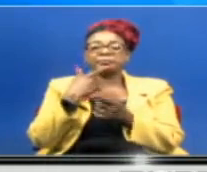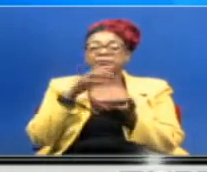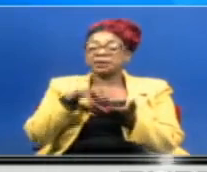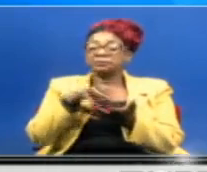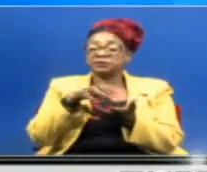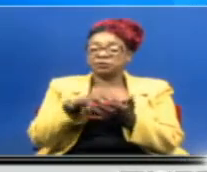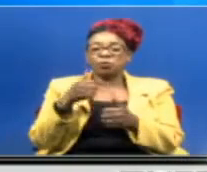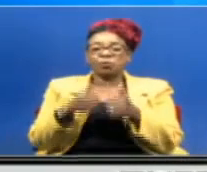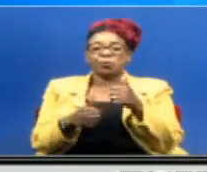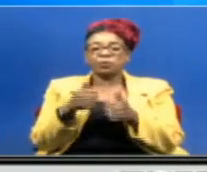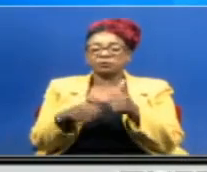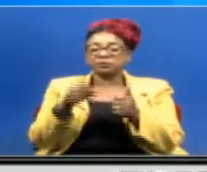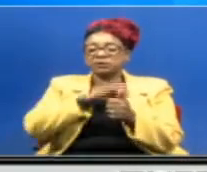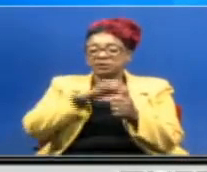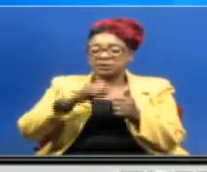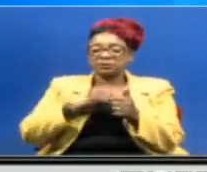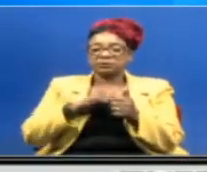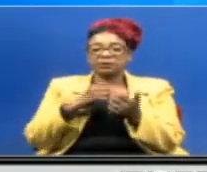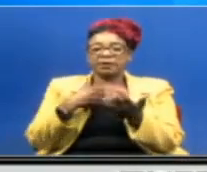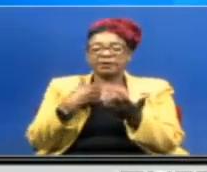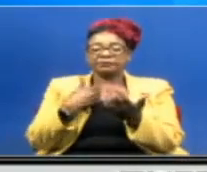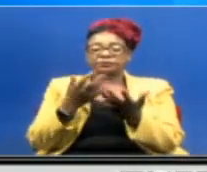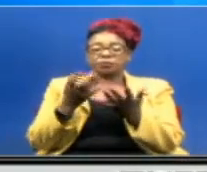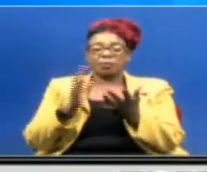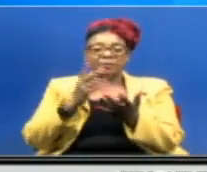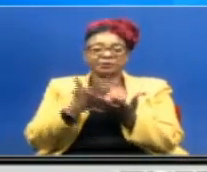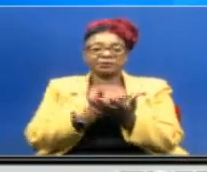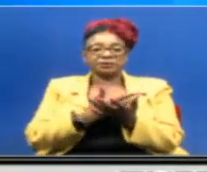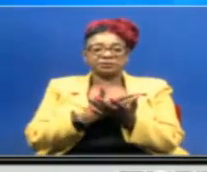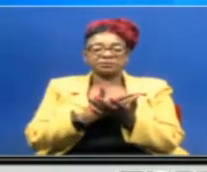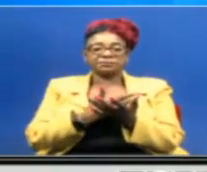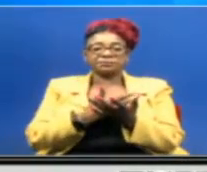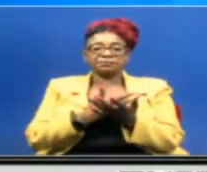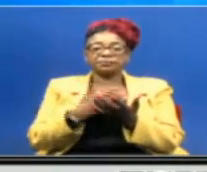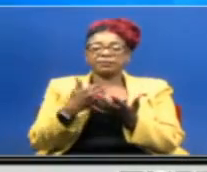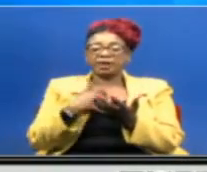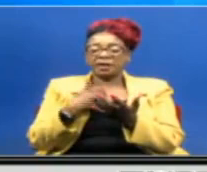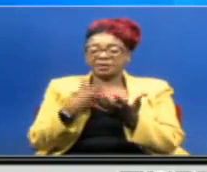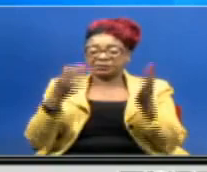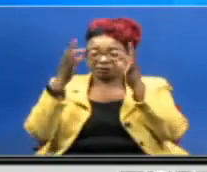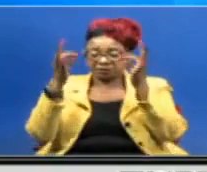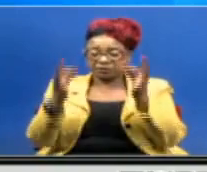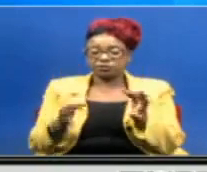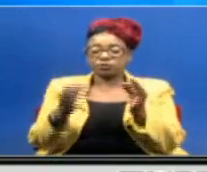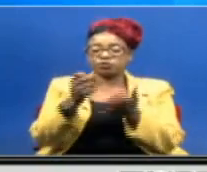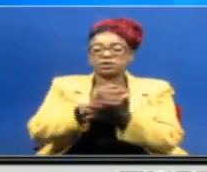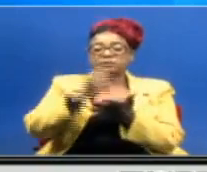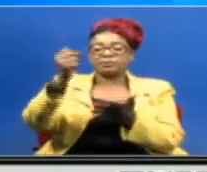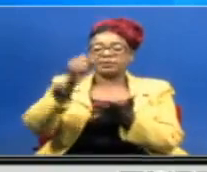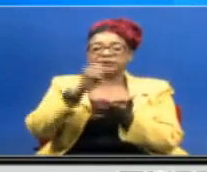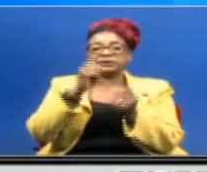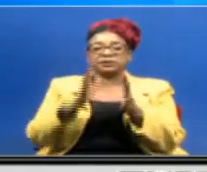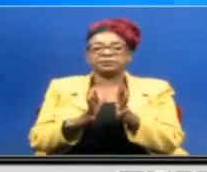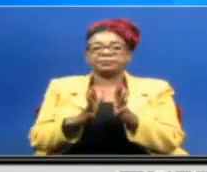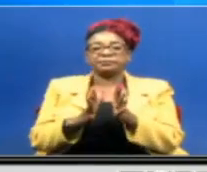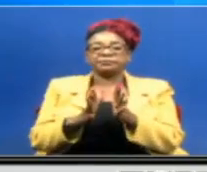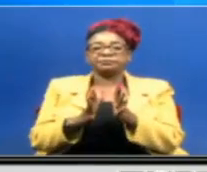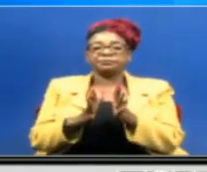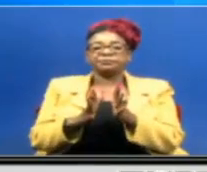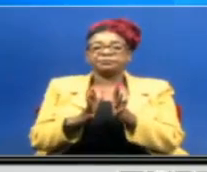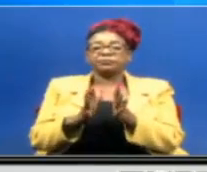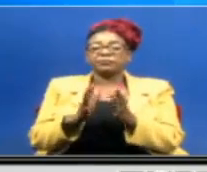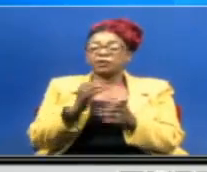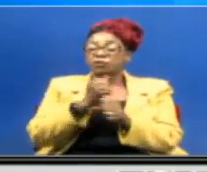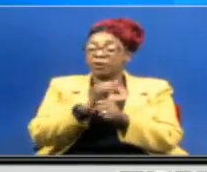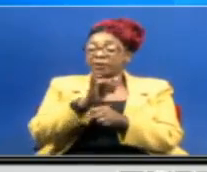the Senate Powers and Privileges Committee had reached the decision to suspend the senator, and in doing so mentioned that